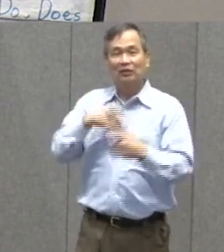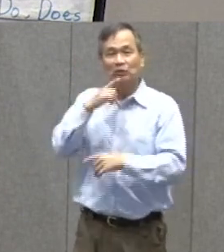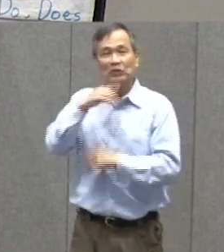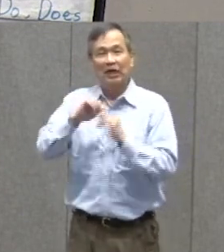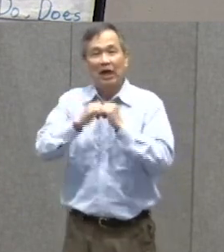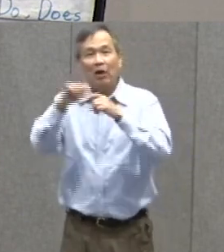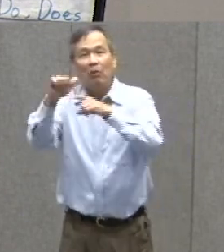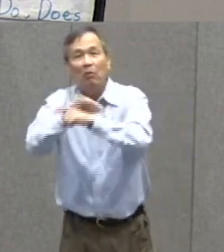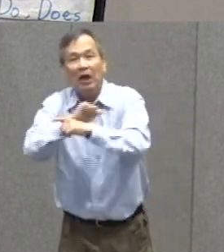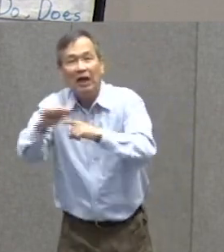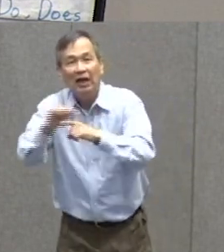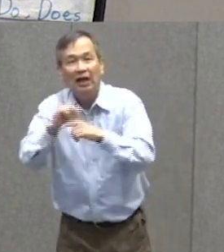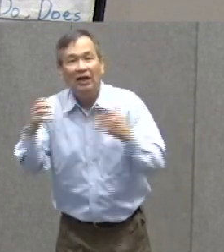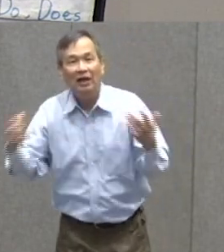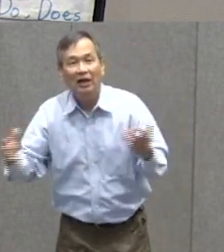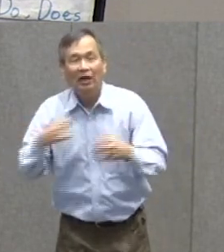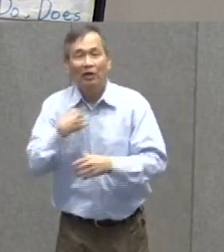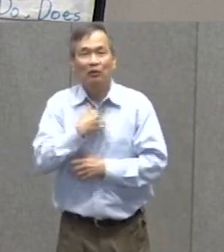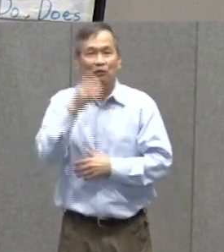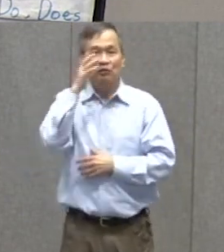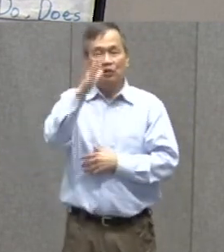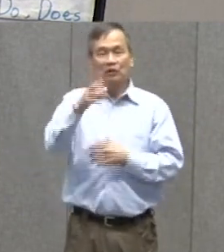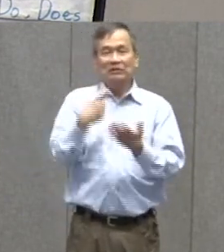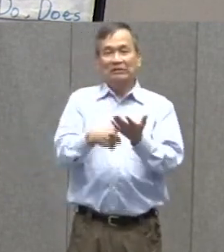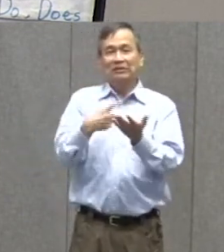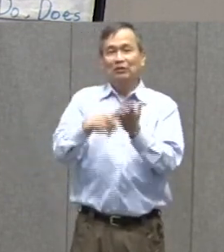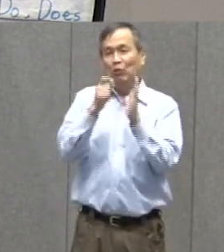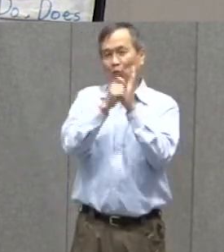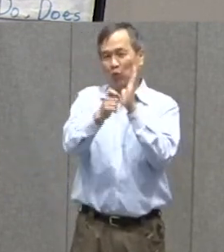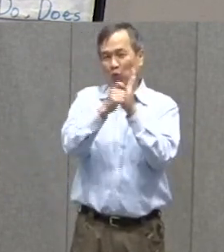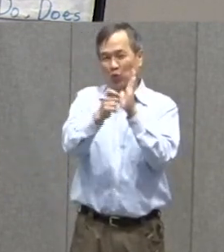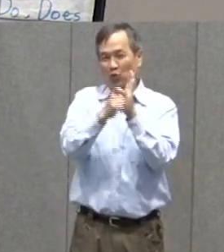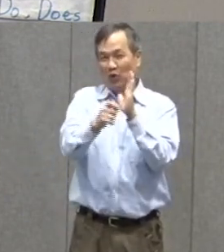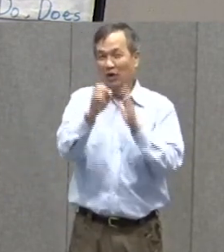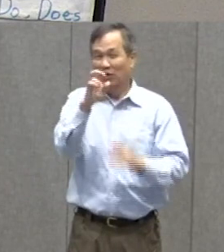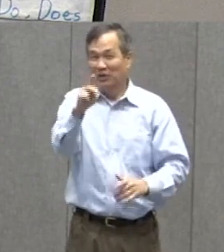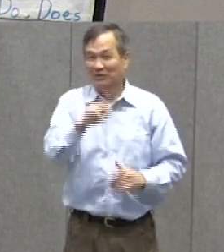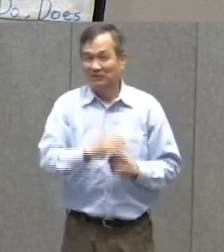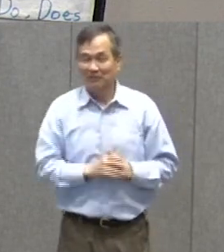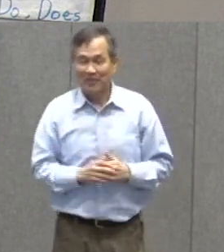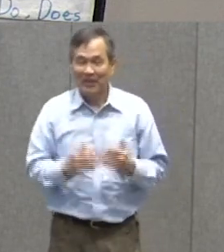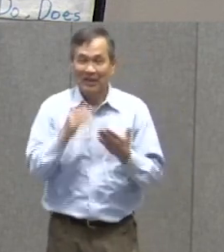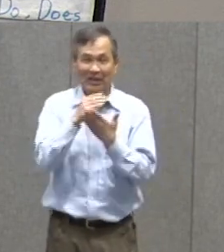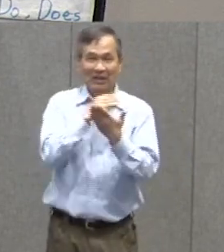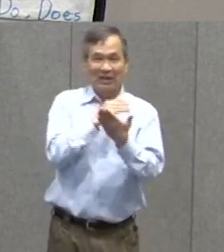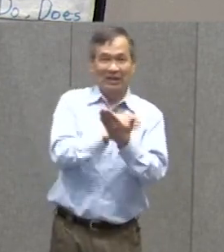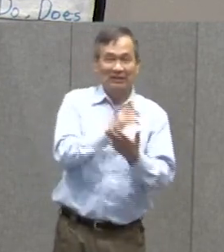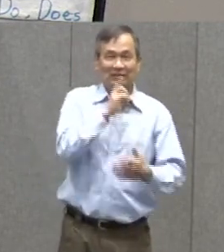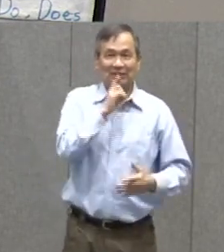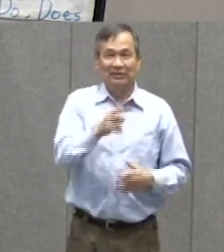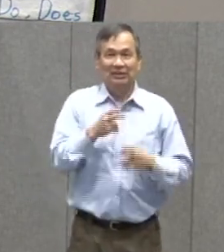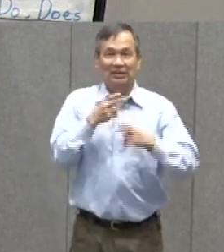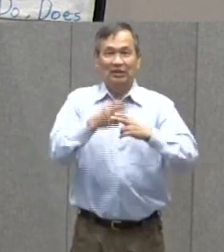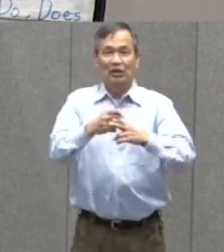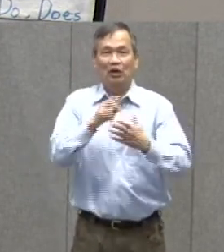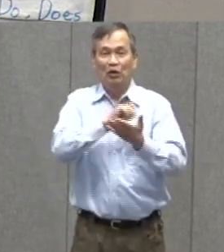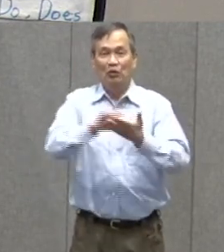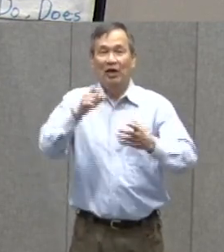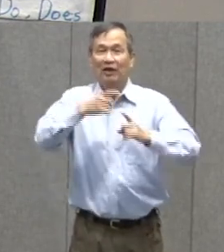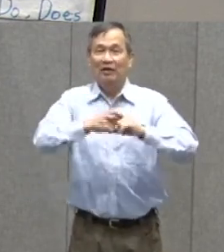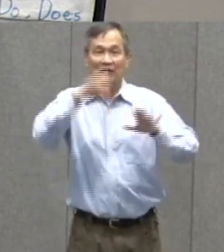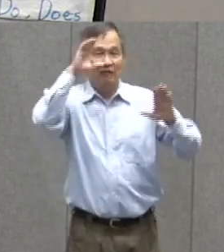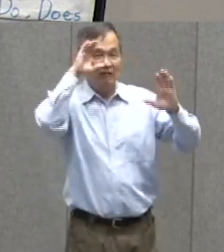it. But our focus will be on writing. And the lesson is called Writing from